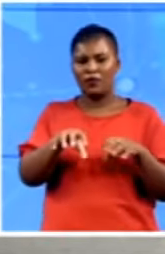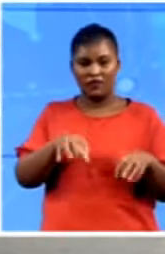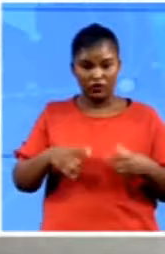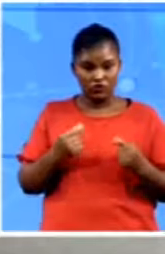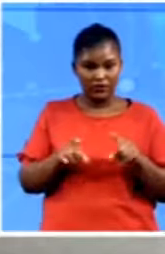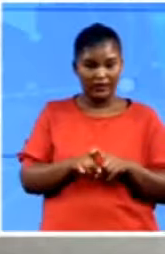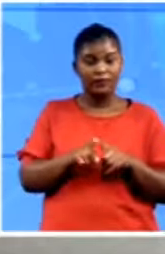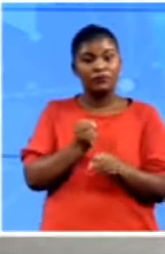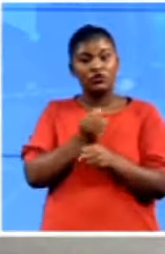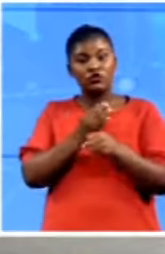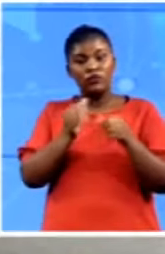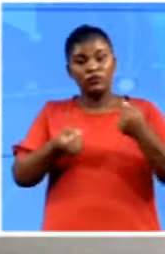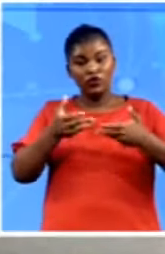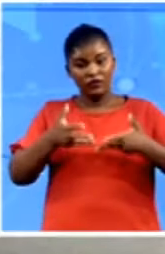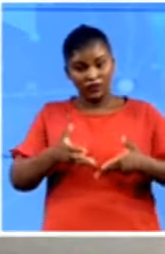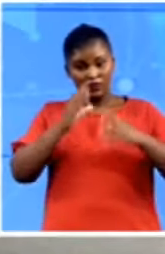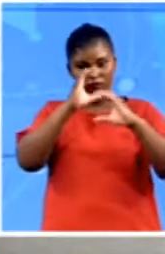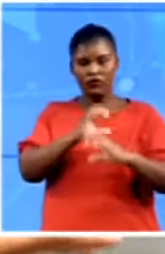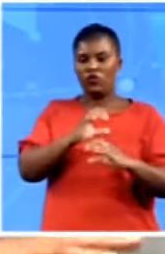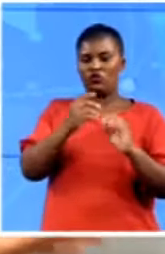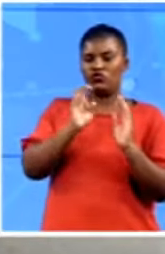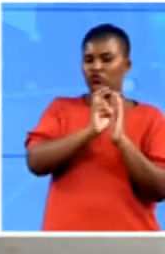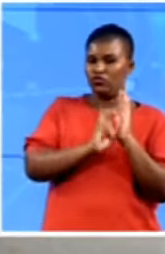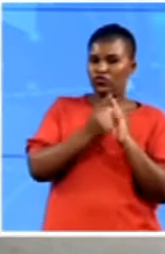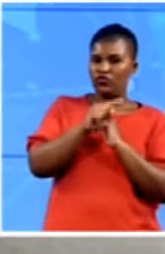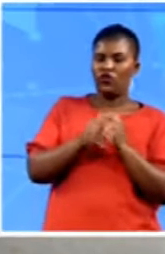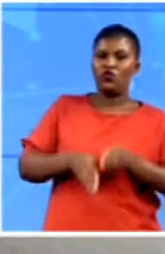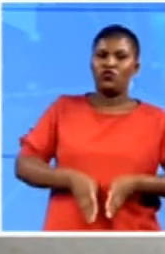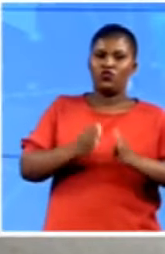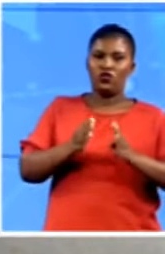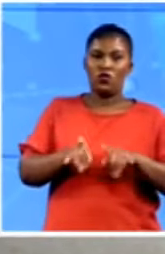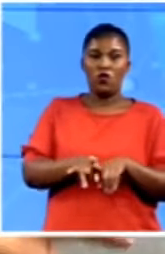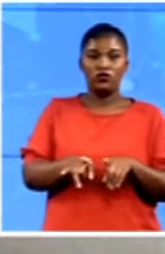with the rules and the regulations of the road, and in particular when it comes to this particular